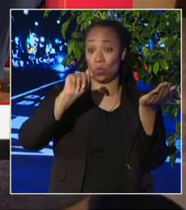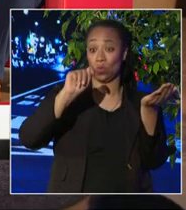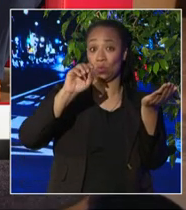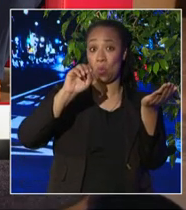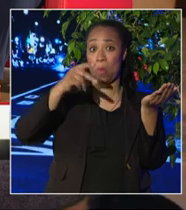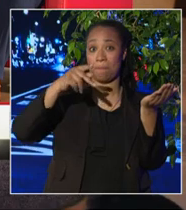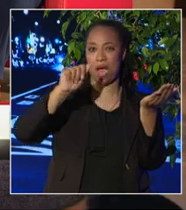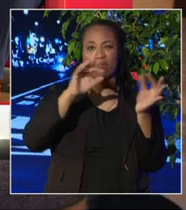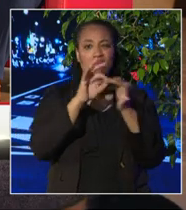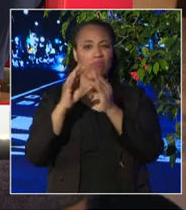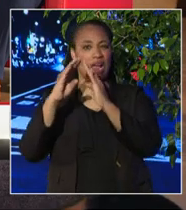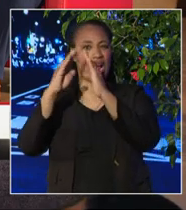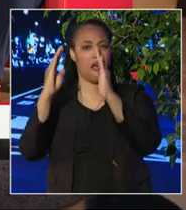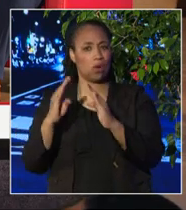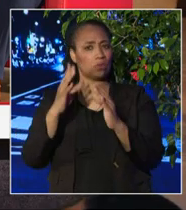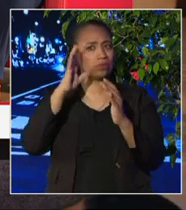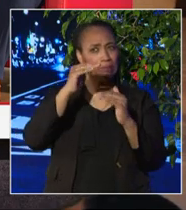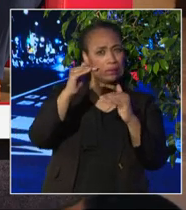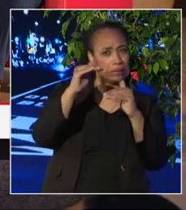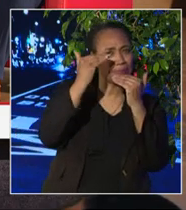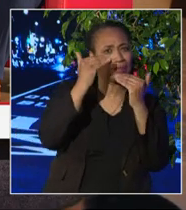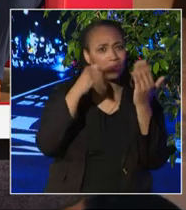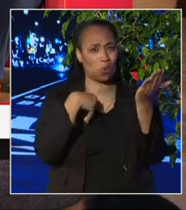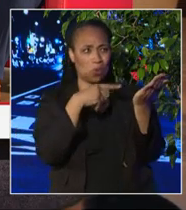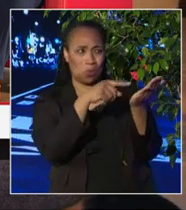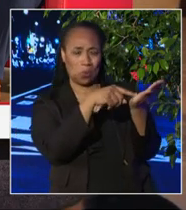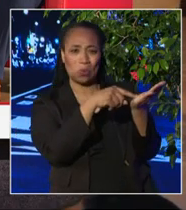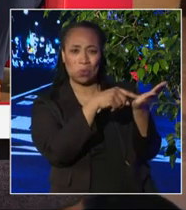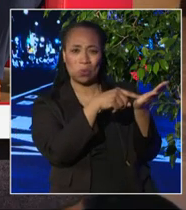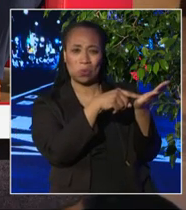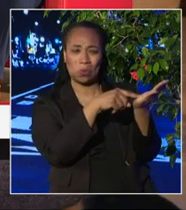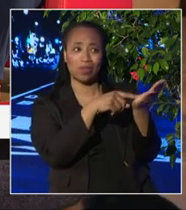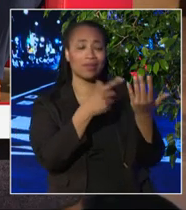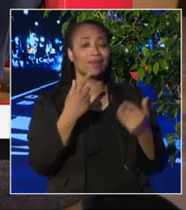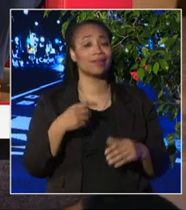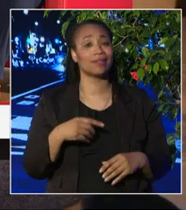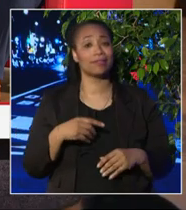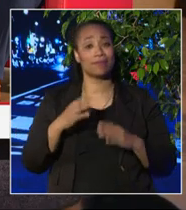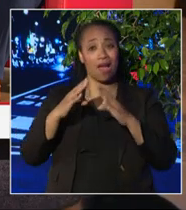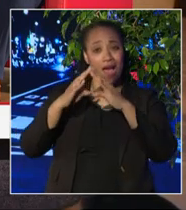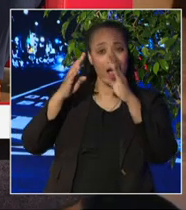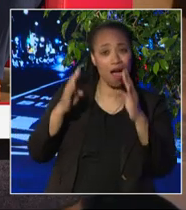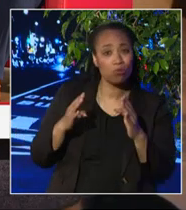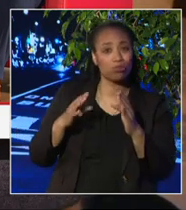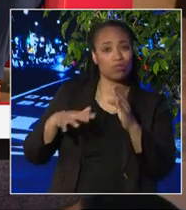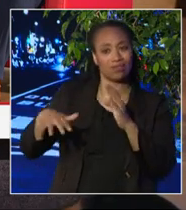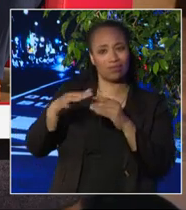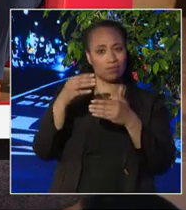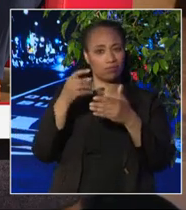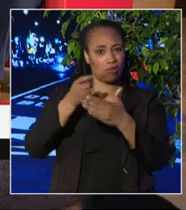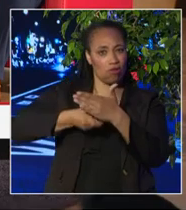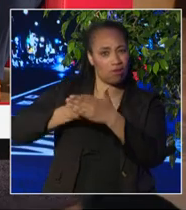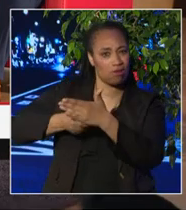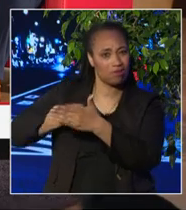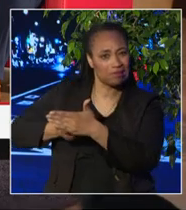housing investment from coming into the district because this TOPA, which